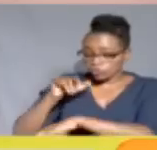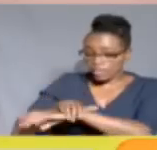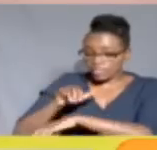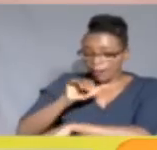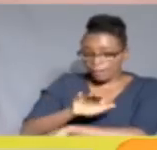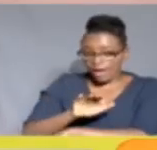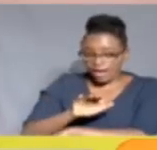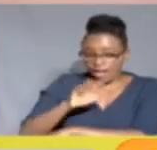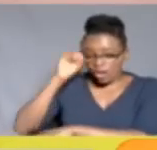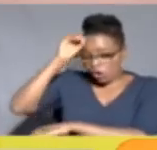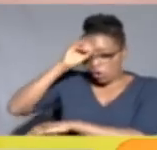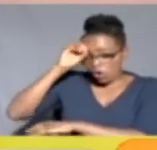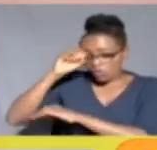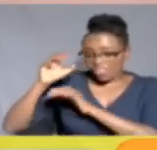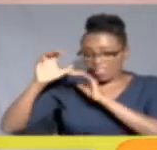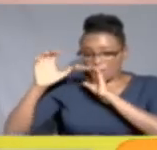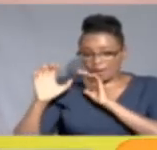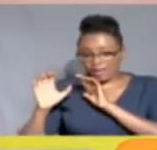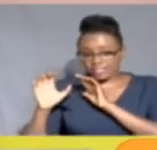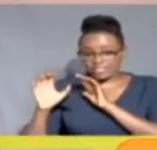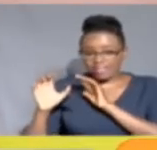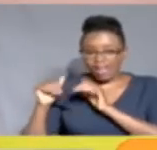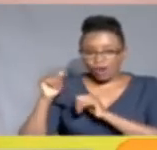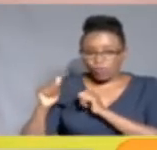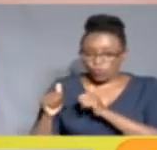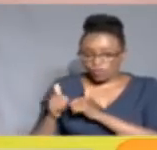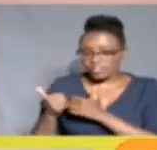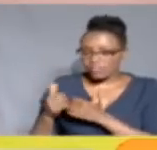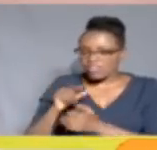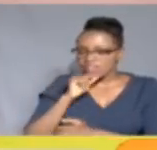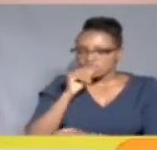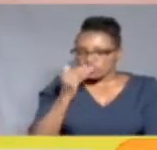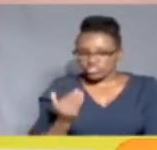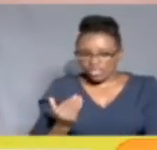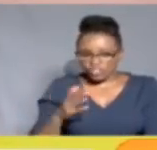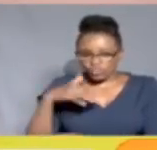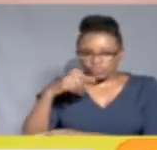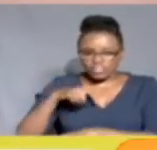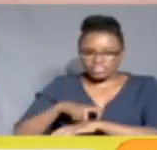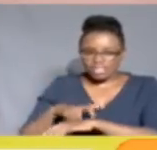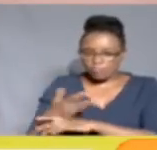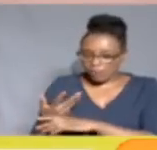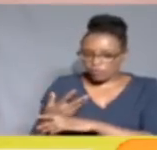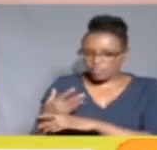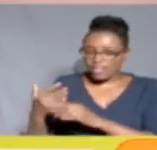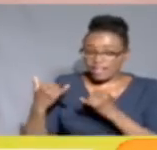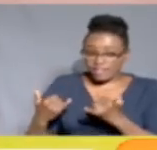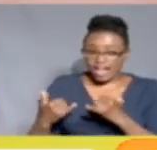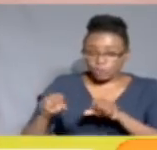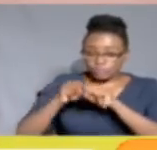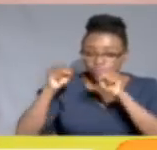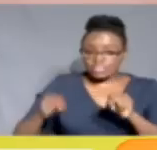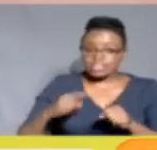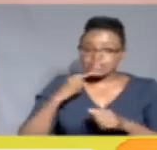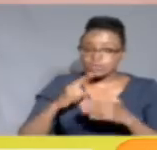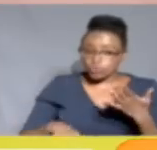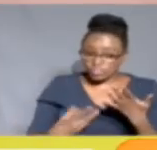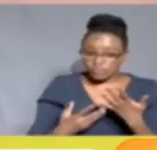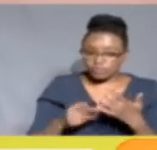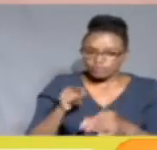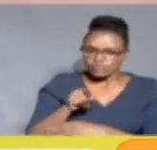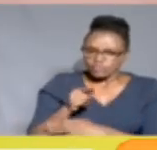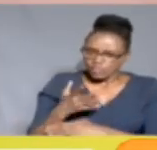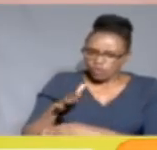on the burden that's being borne by the boy child when it comes to the prison system. Yeah. And you're just saying it outstrips that